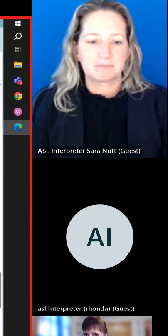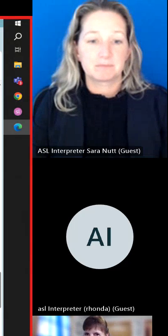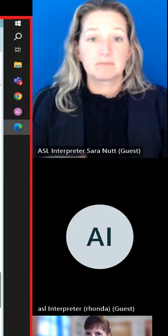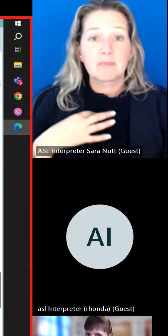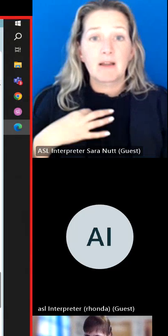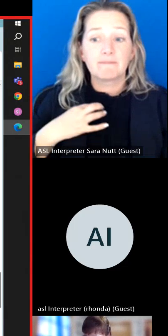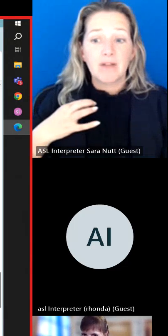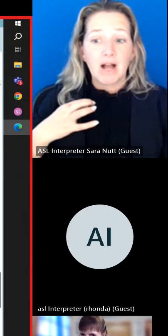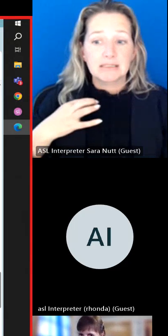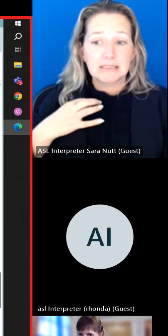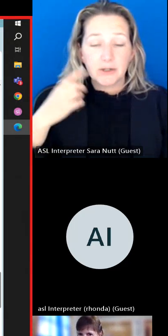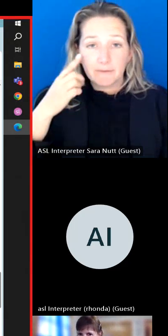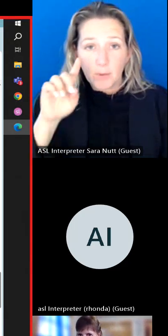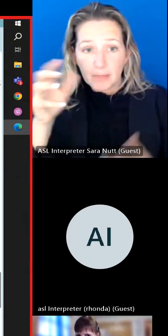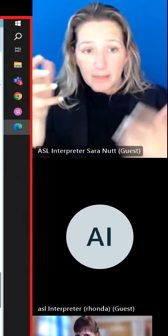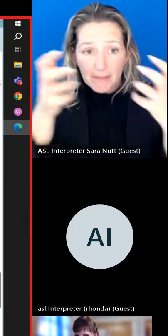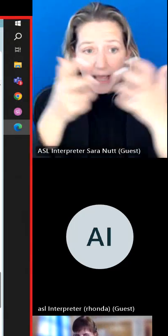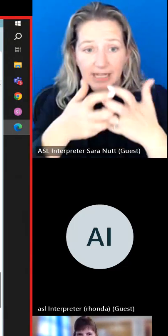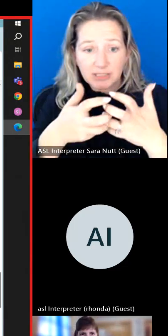Aisha, do you see anyone?